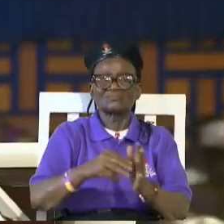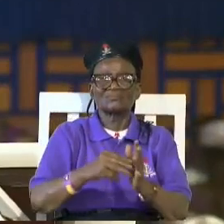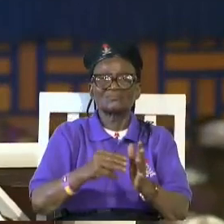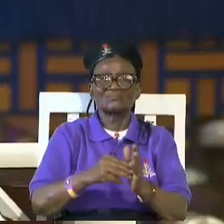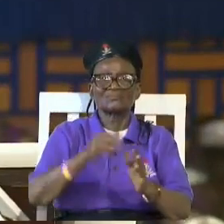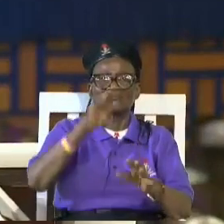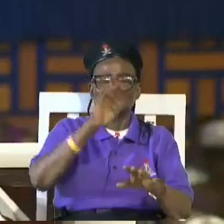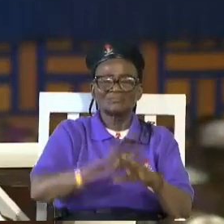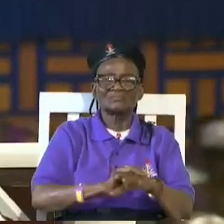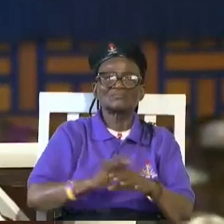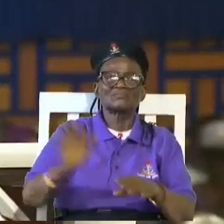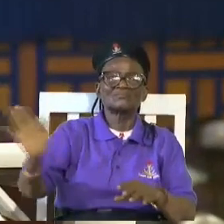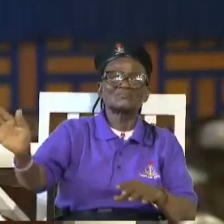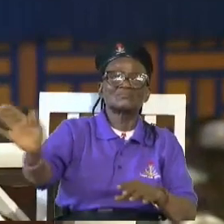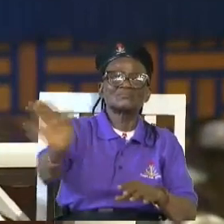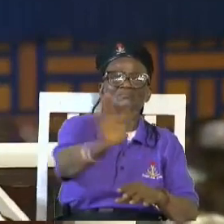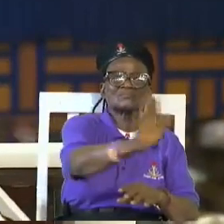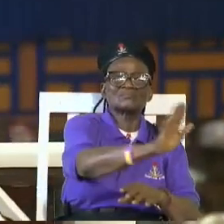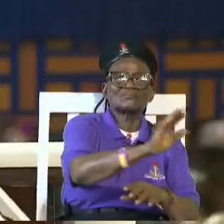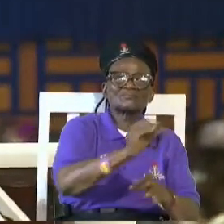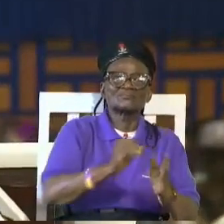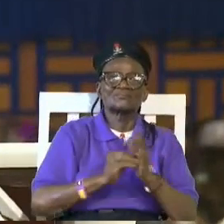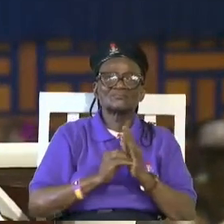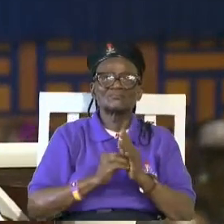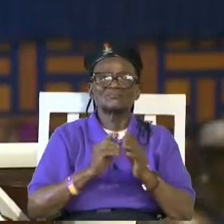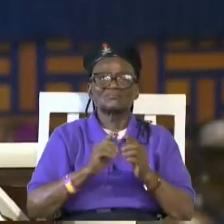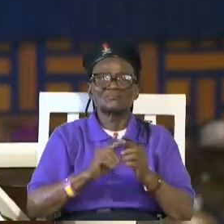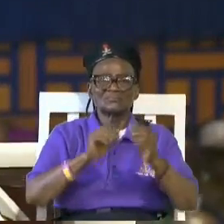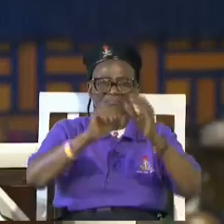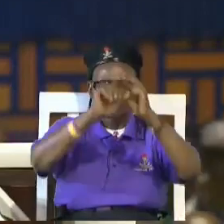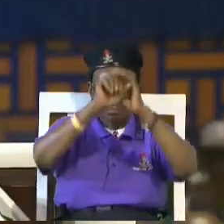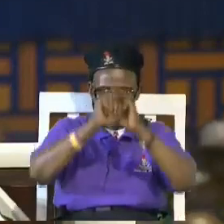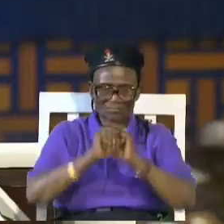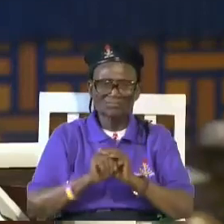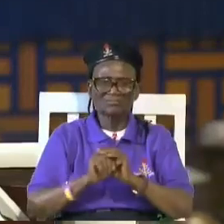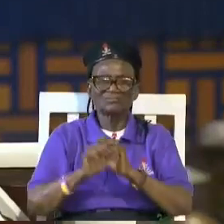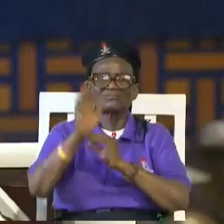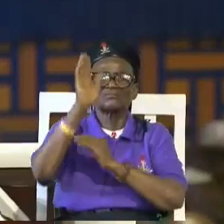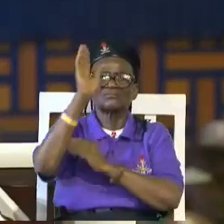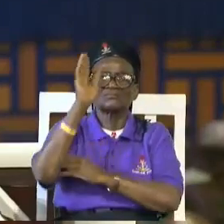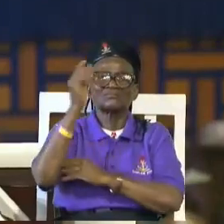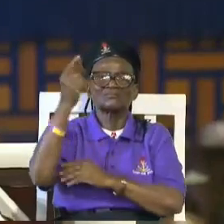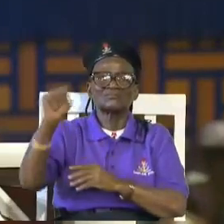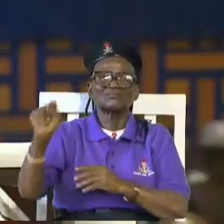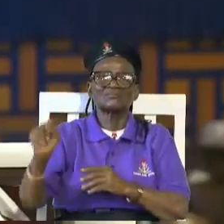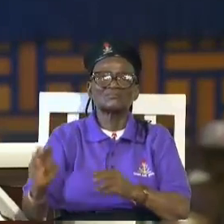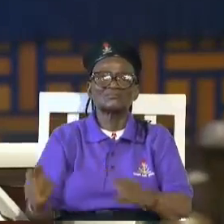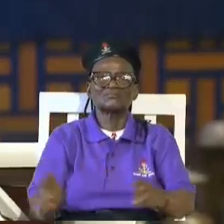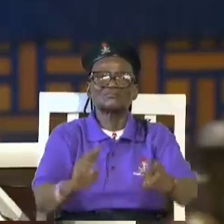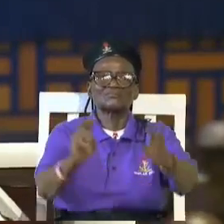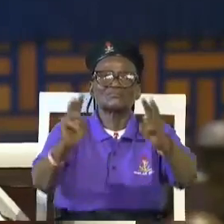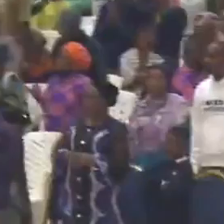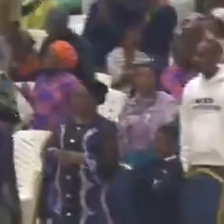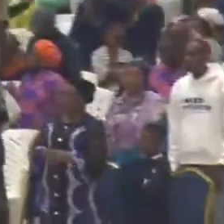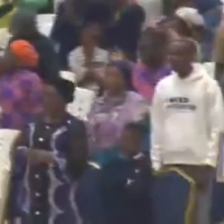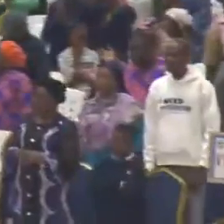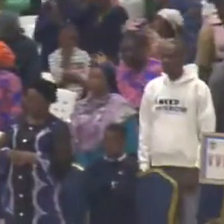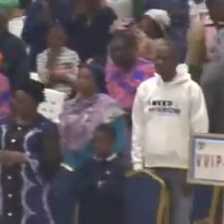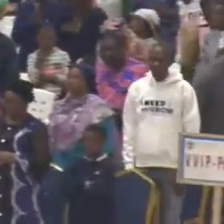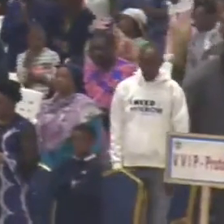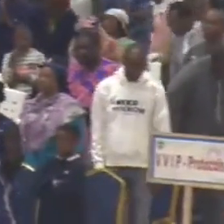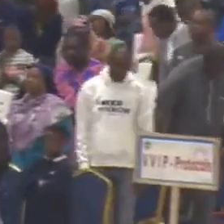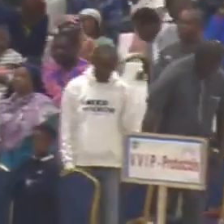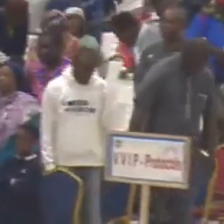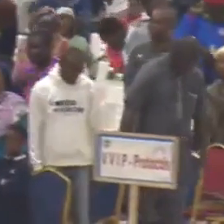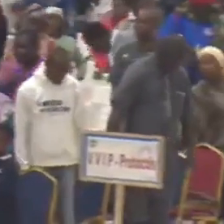on your own to worship God the way you want. You want to sing, you want to